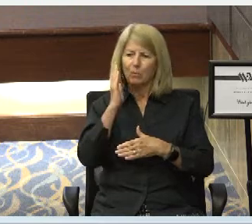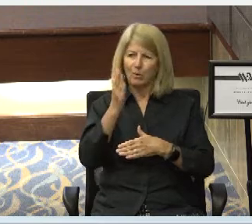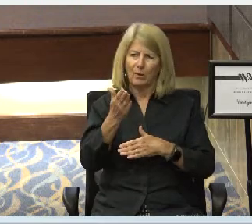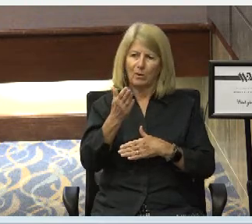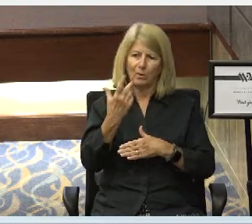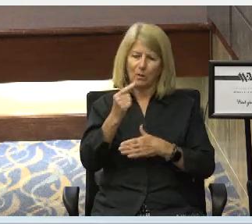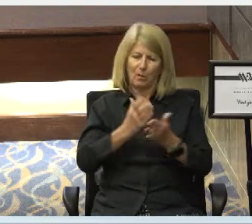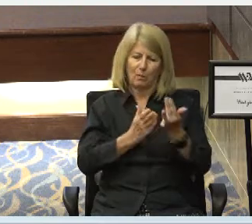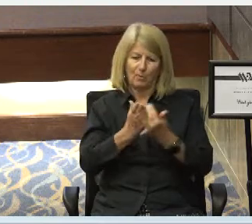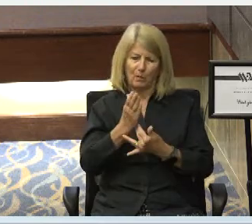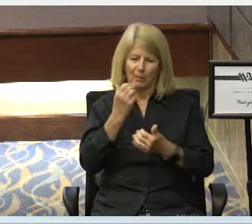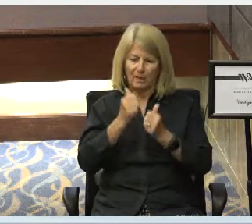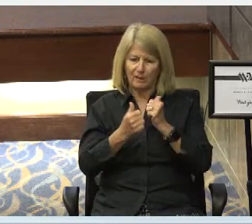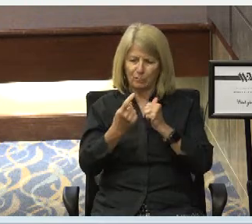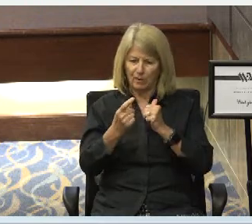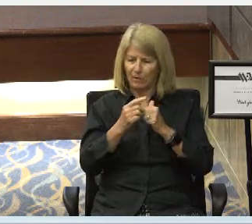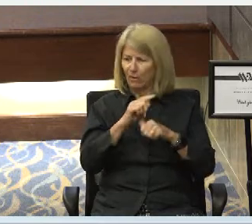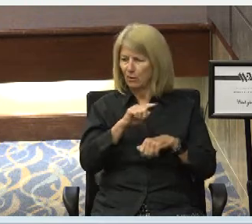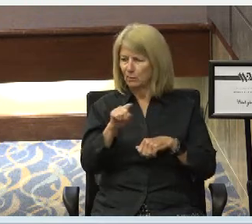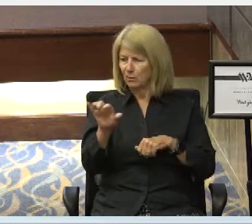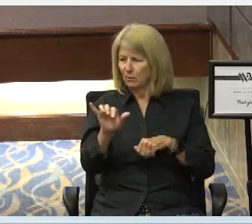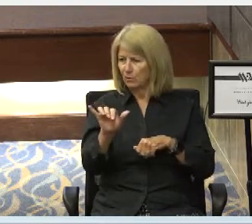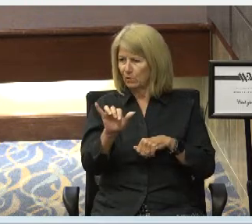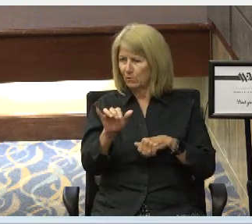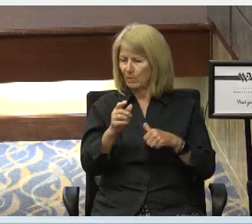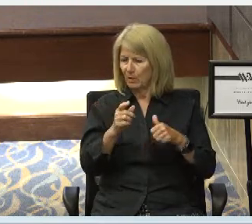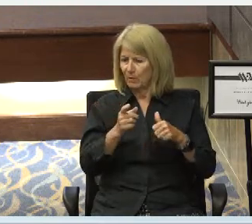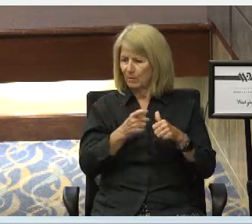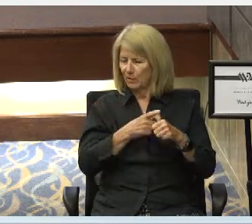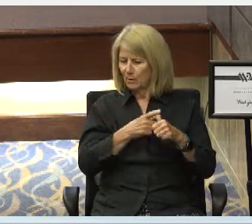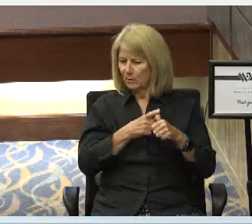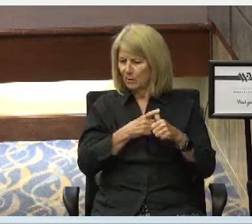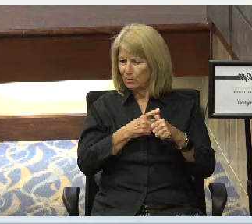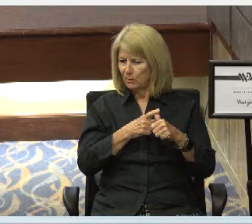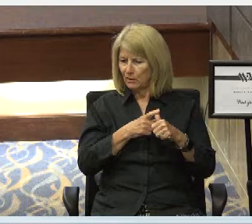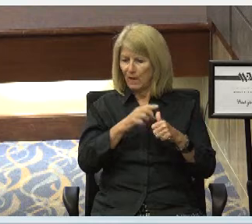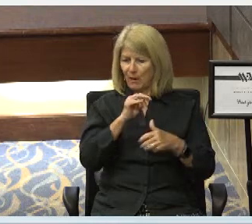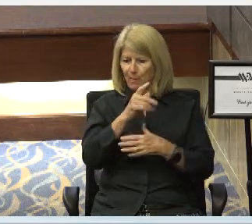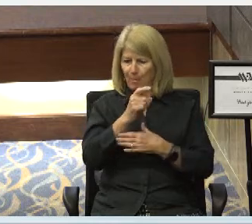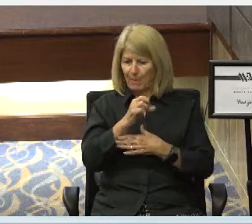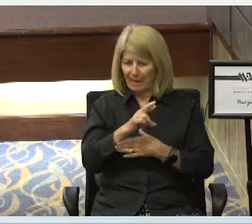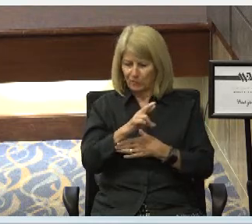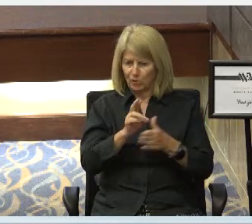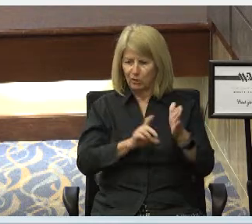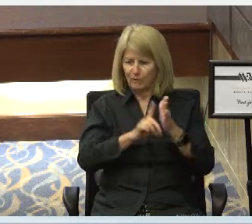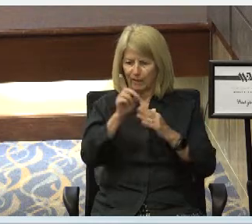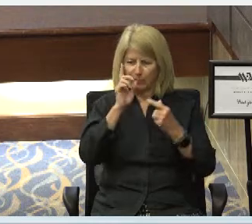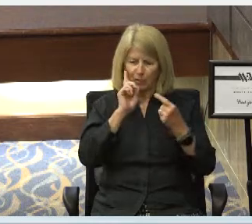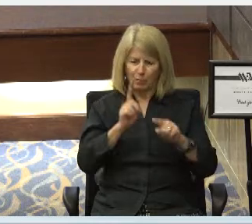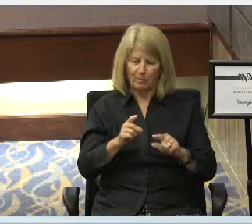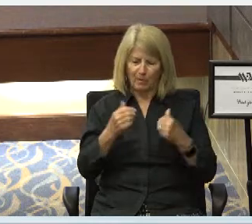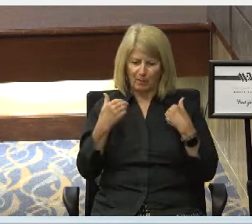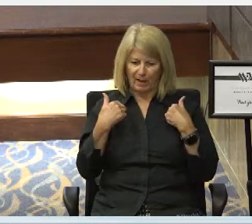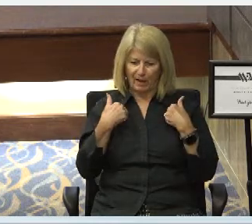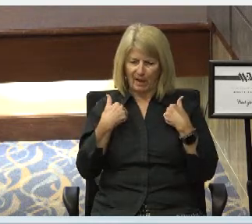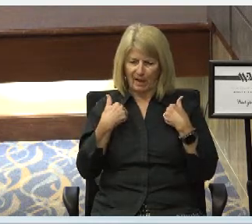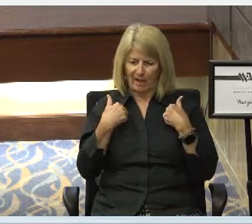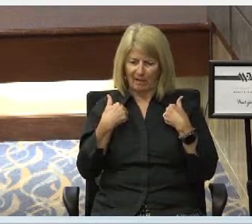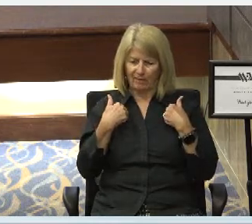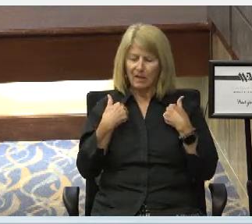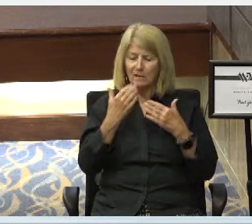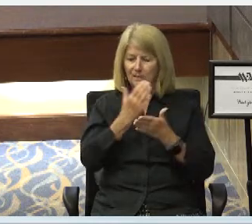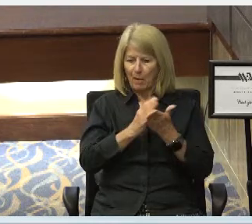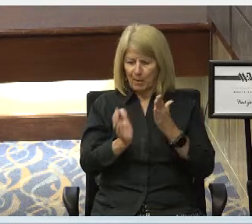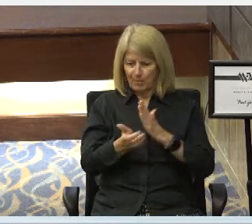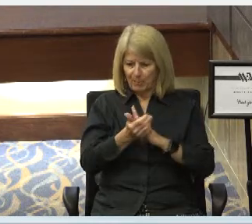quickly as well. First item with regard to the master development agreement, we have some amendments